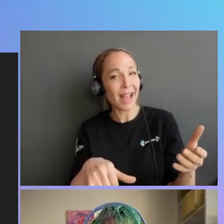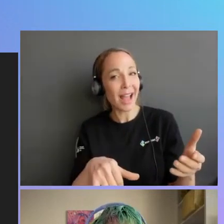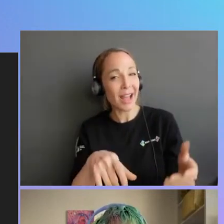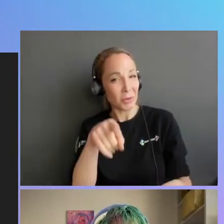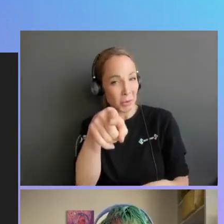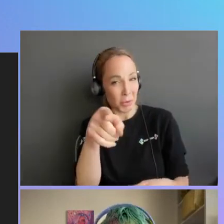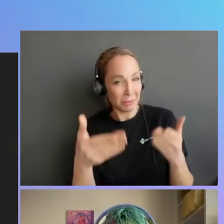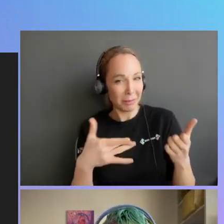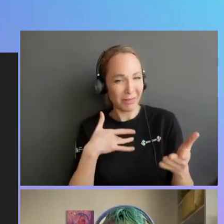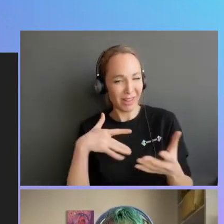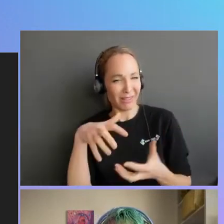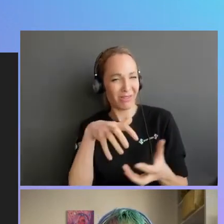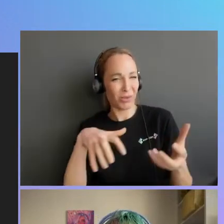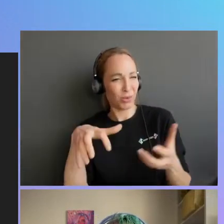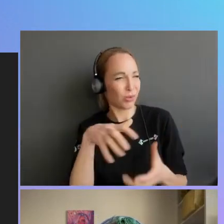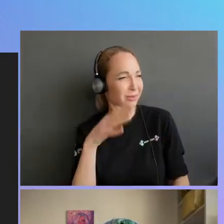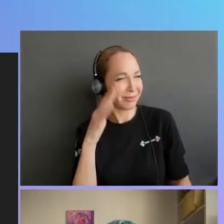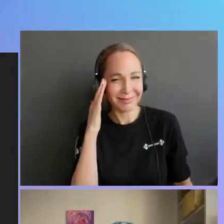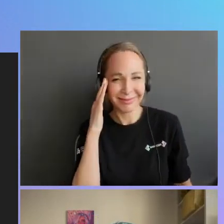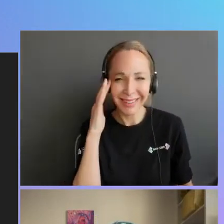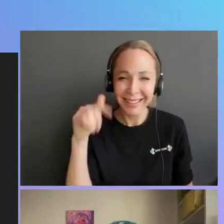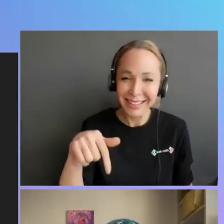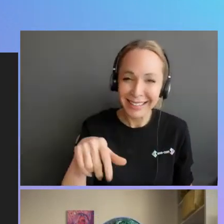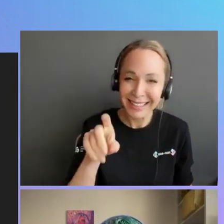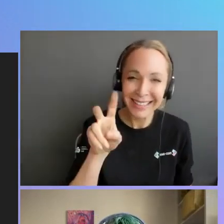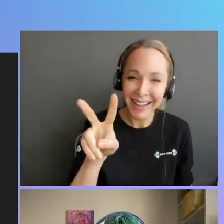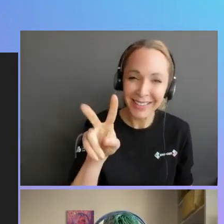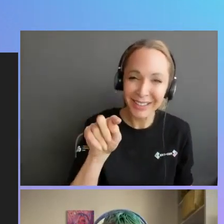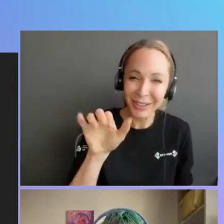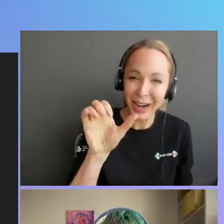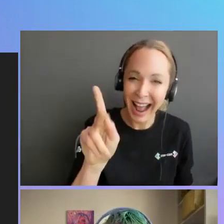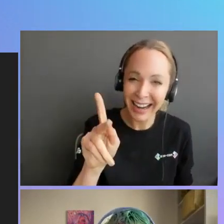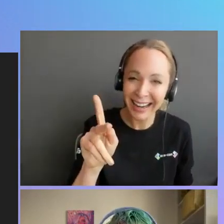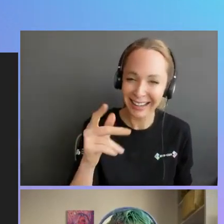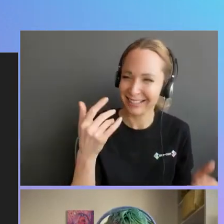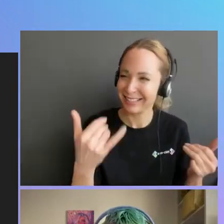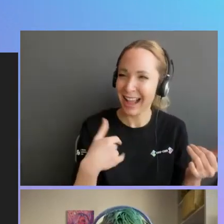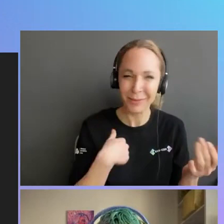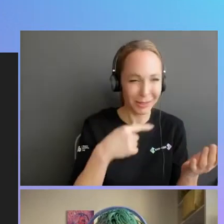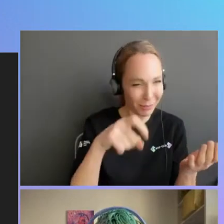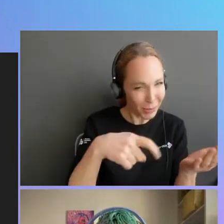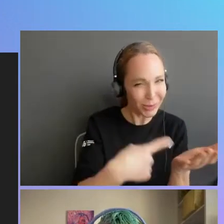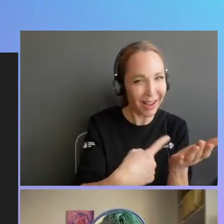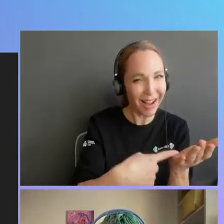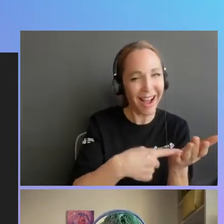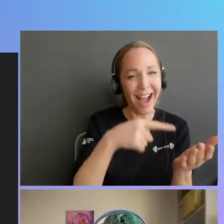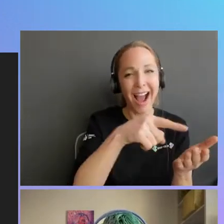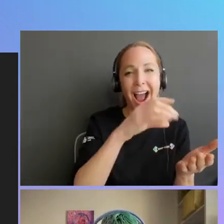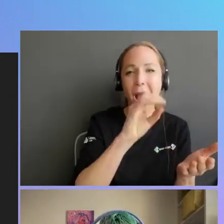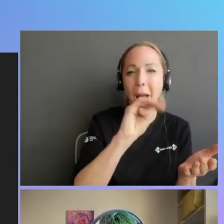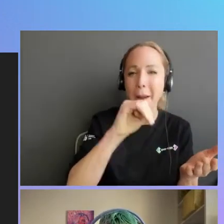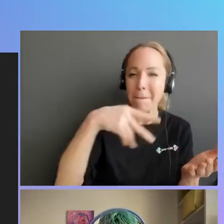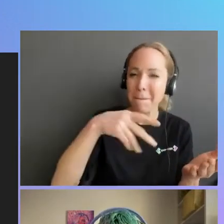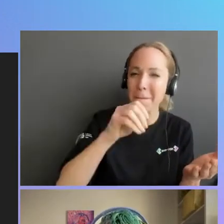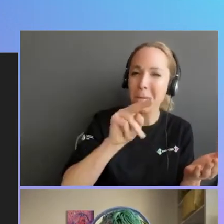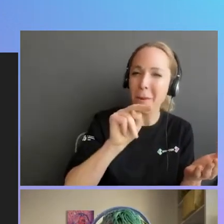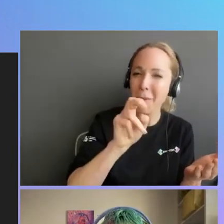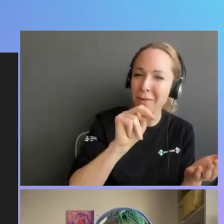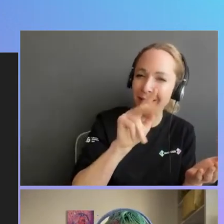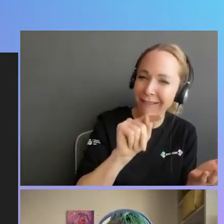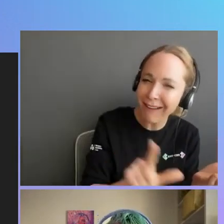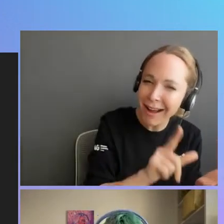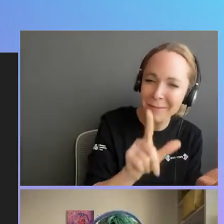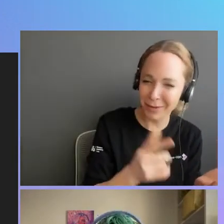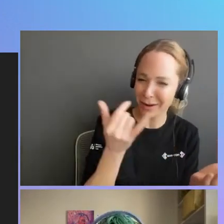going on? We're talking about component libraries. I think there's a lot of confusion between the two terminology. They're a lot of times used